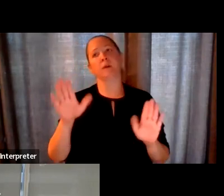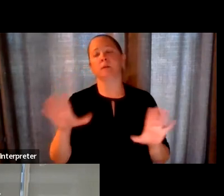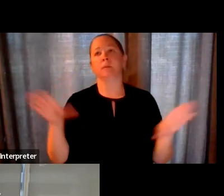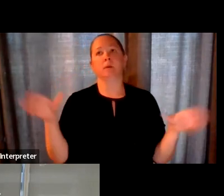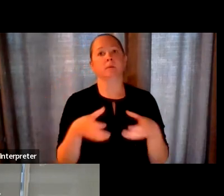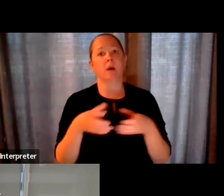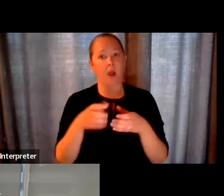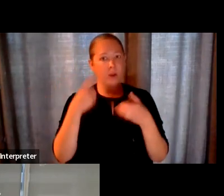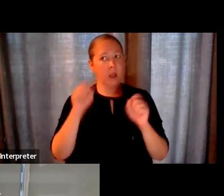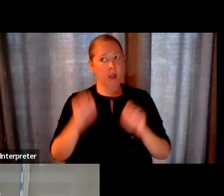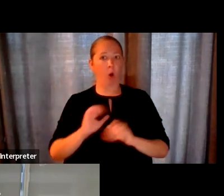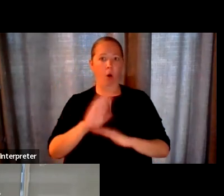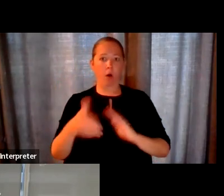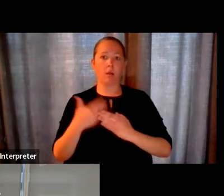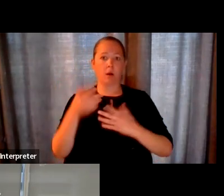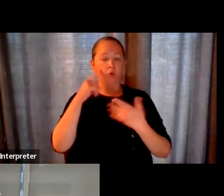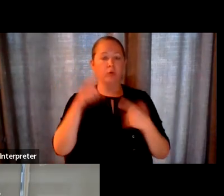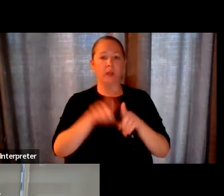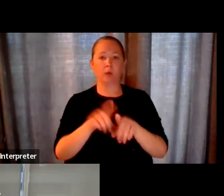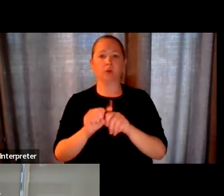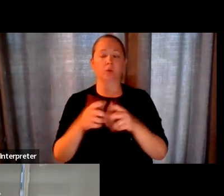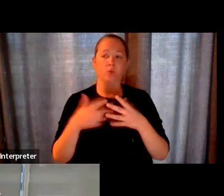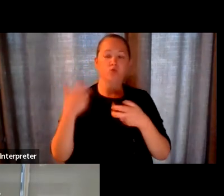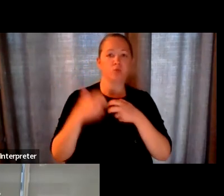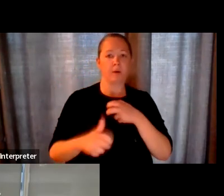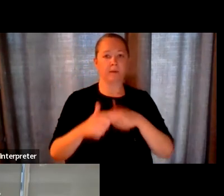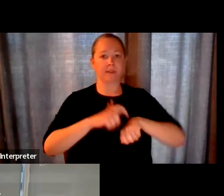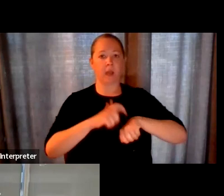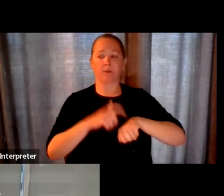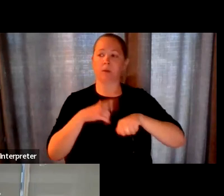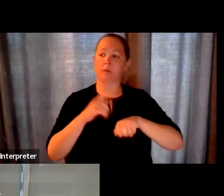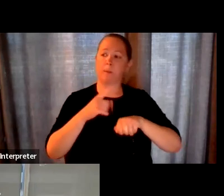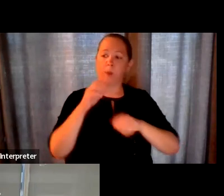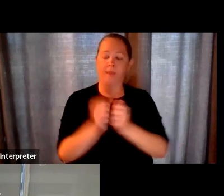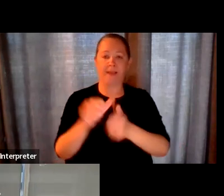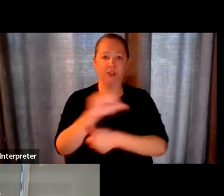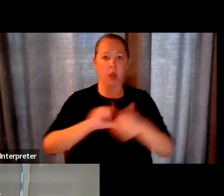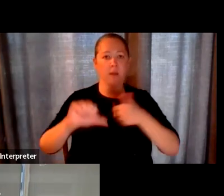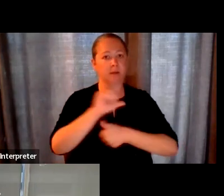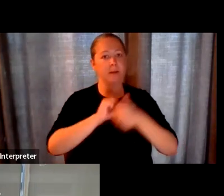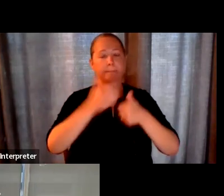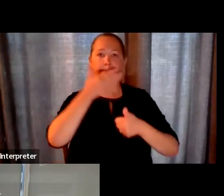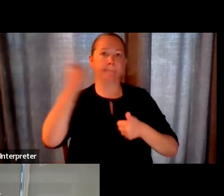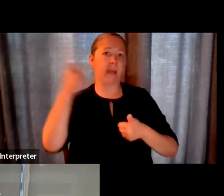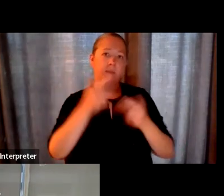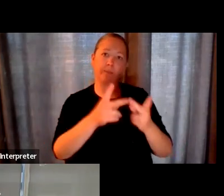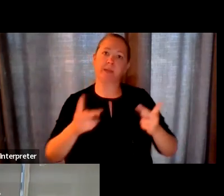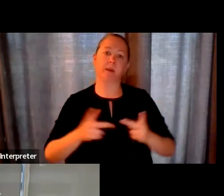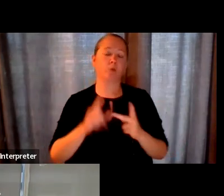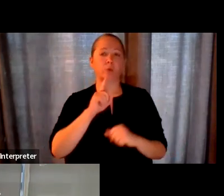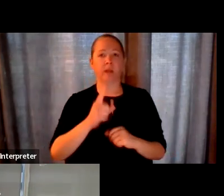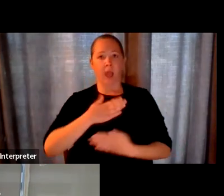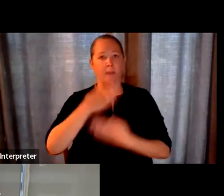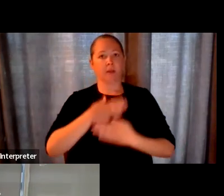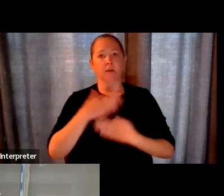during rough times, being with each other is the best place to be. So I'm really happy to be here with you all, with the AU family.